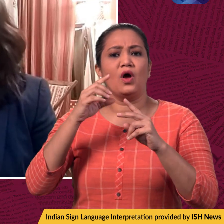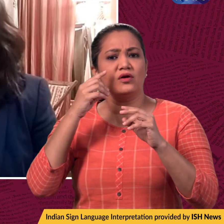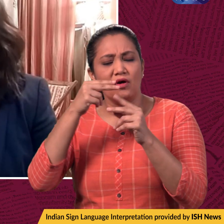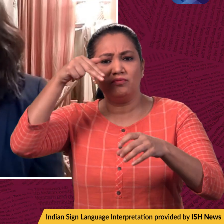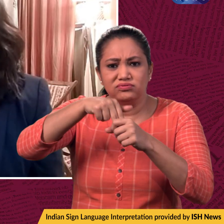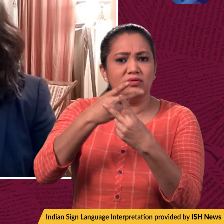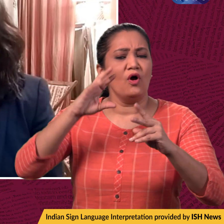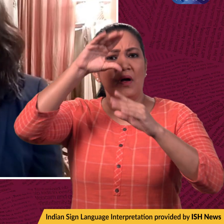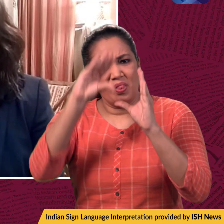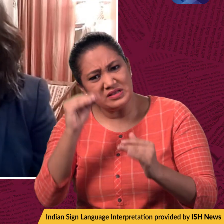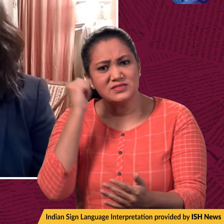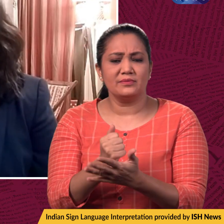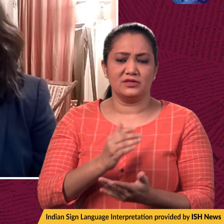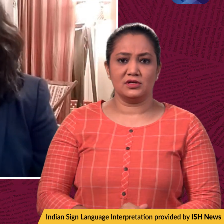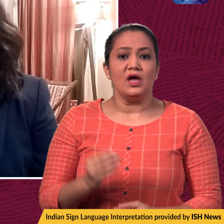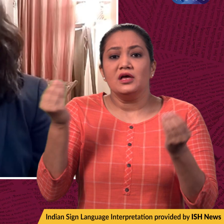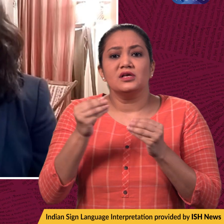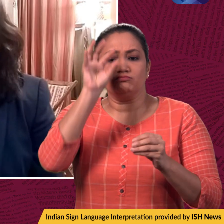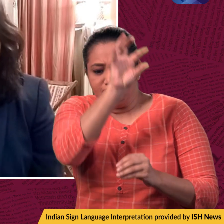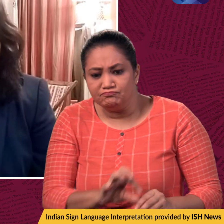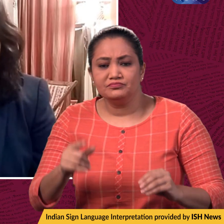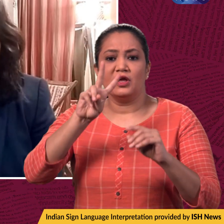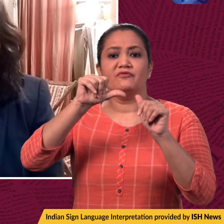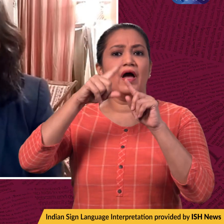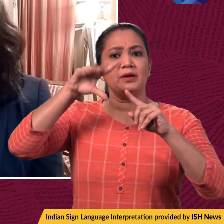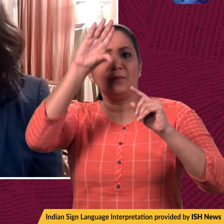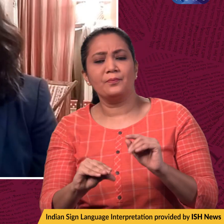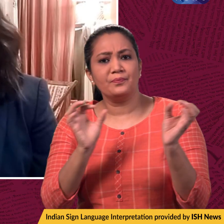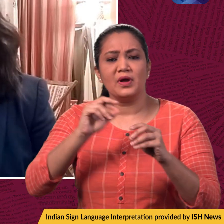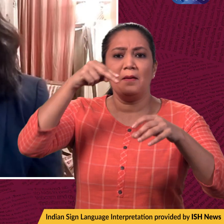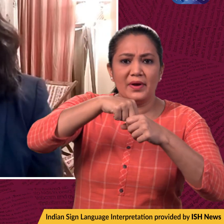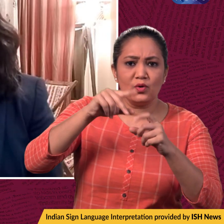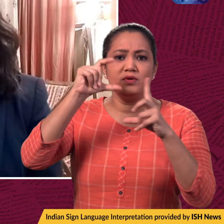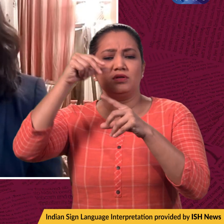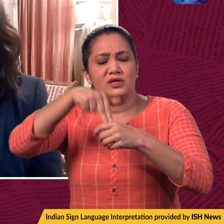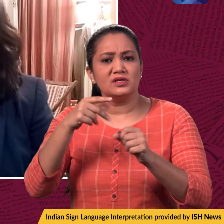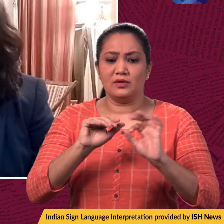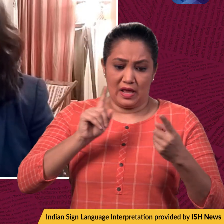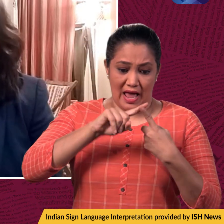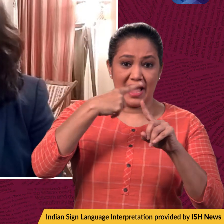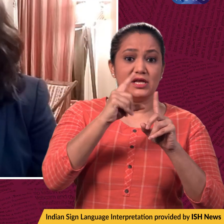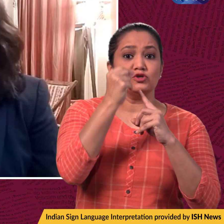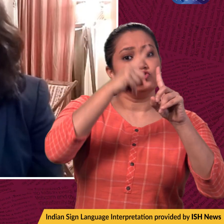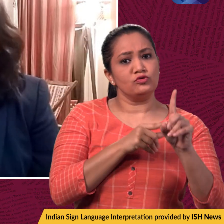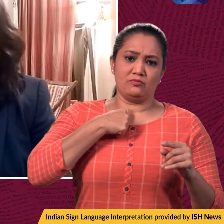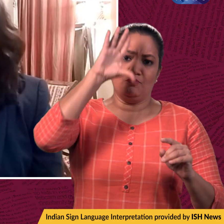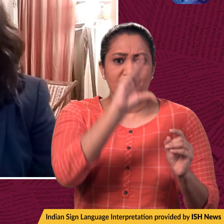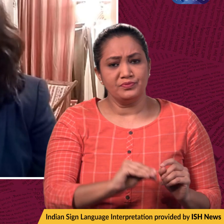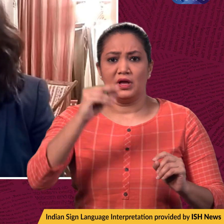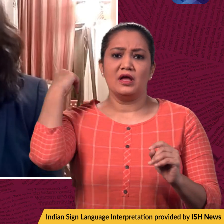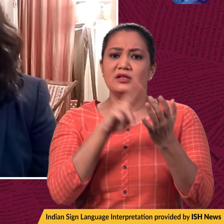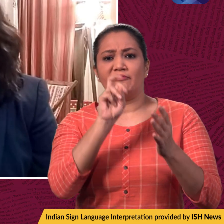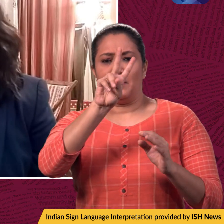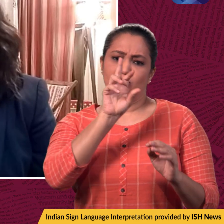fuel. Now, Prime Minister Modi said that some states did not reduce VAT on petrol and diesel despite the excise duty cut by the